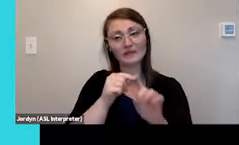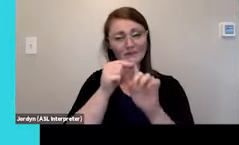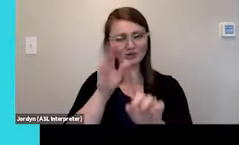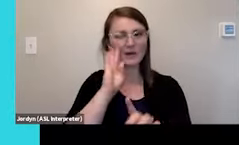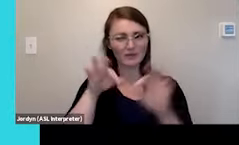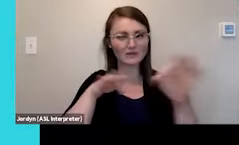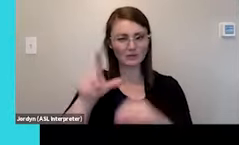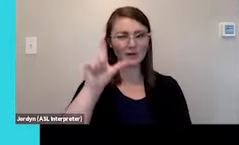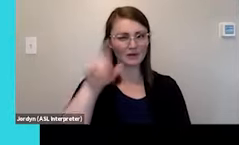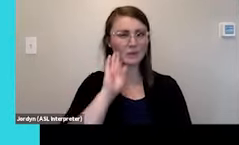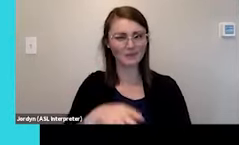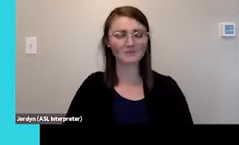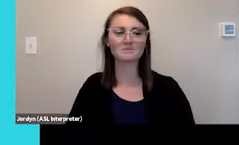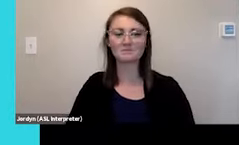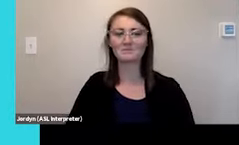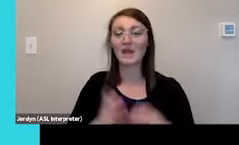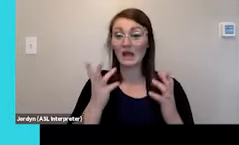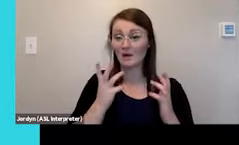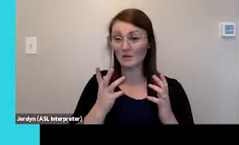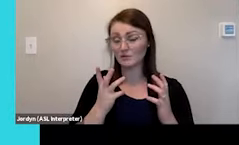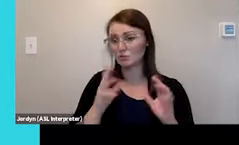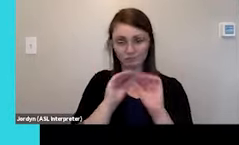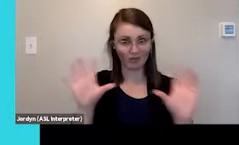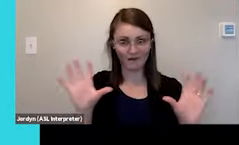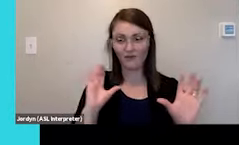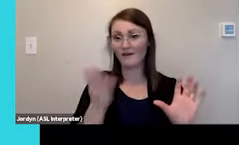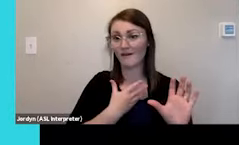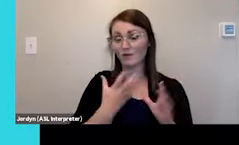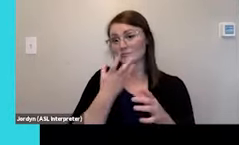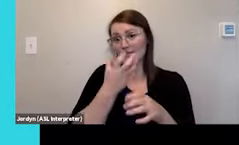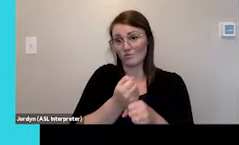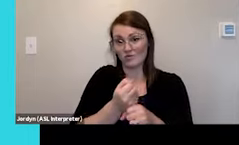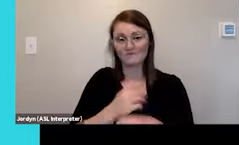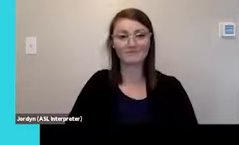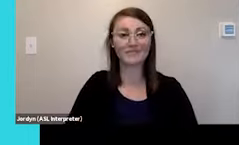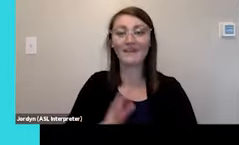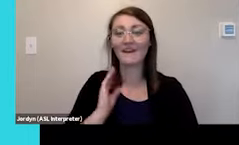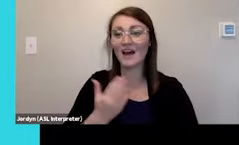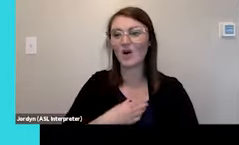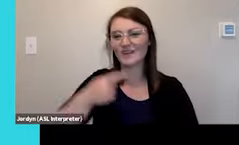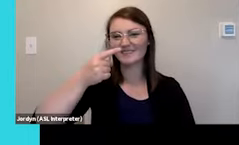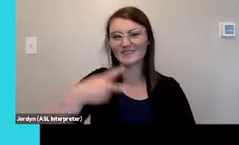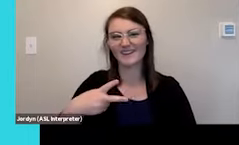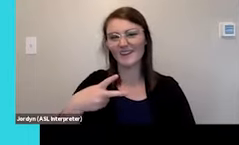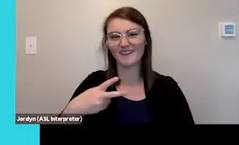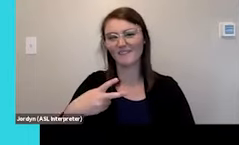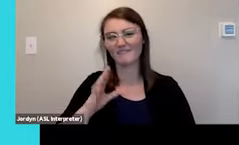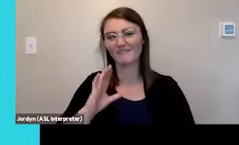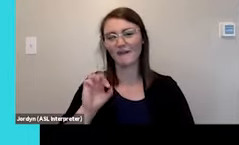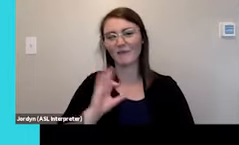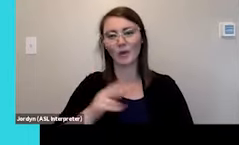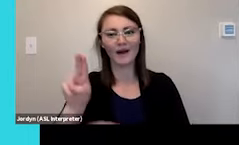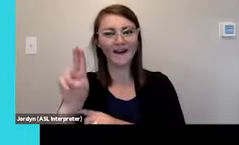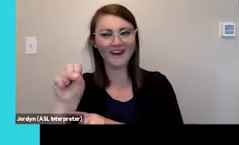shortly. Just a quick executive summary just about us. The second half of the us couldn't make it today,